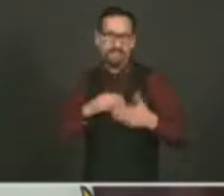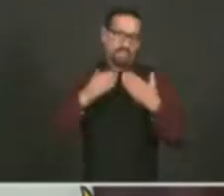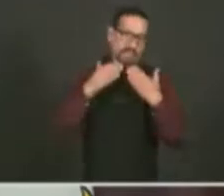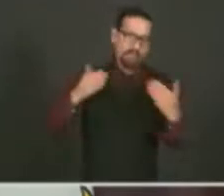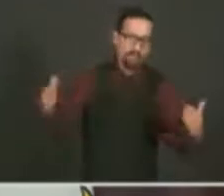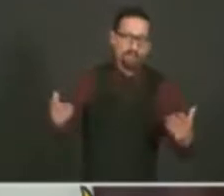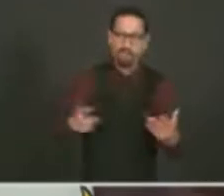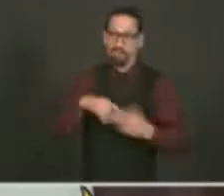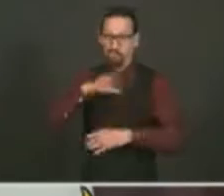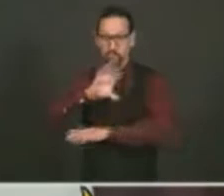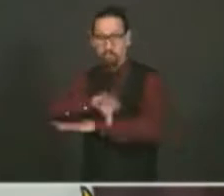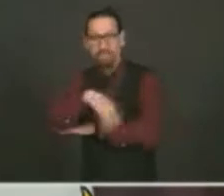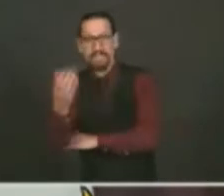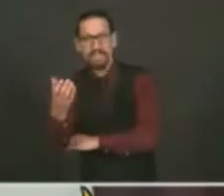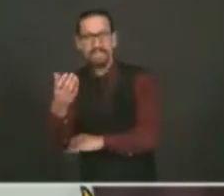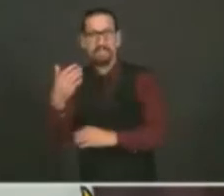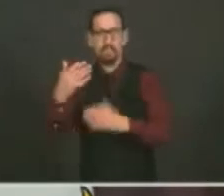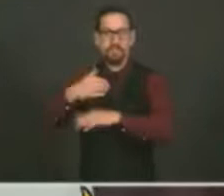sick of it.